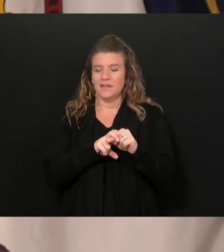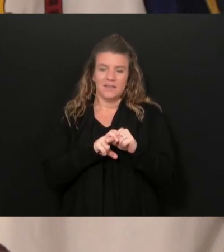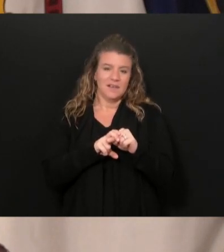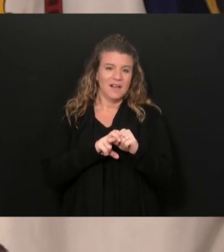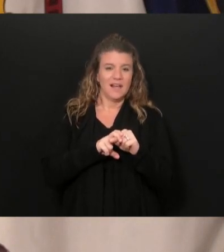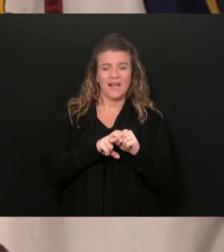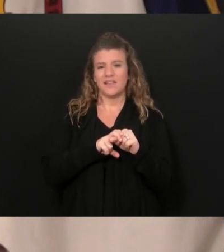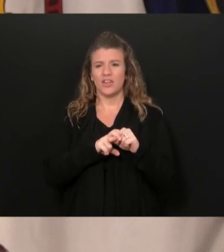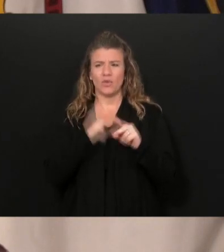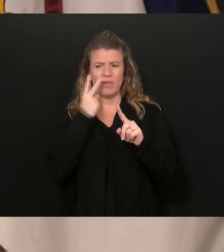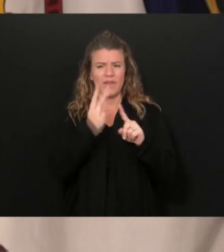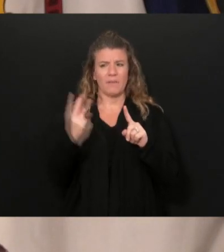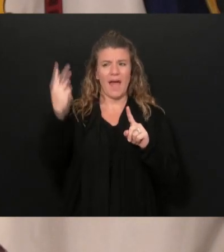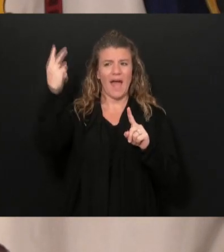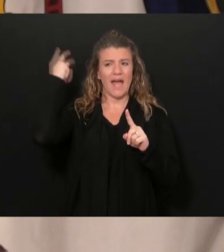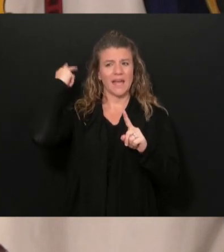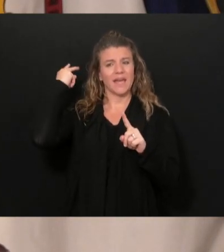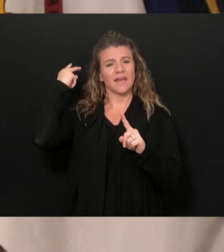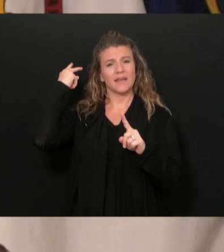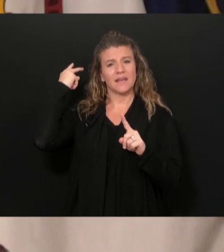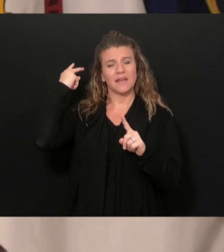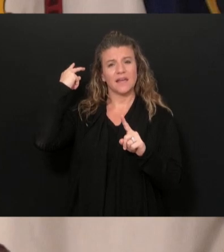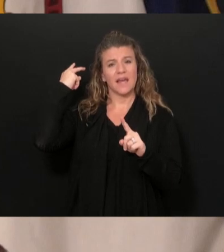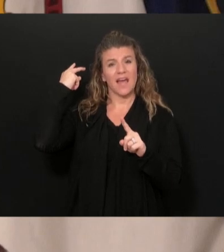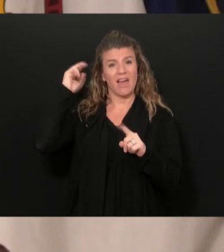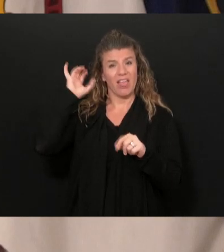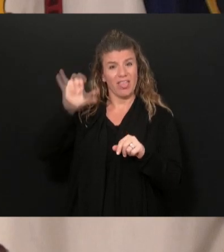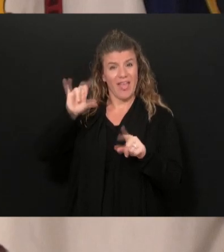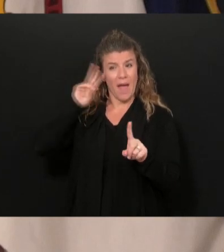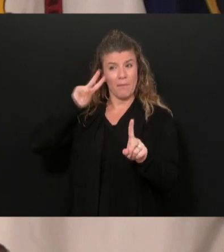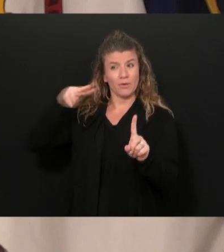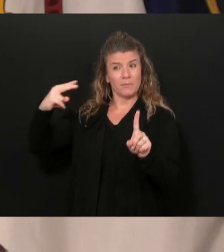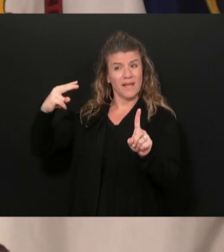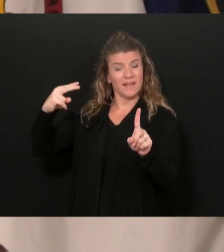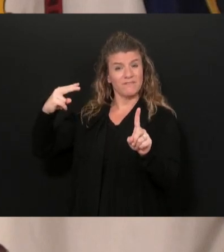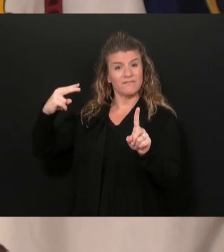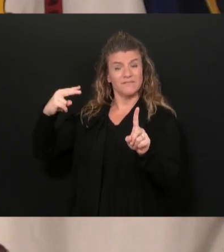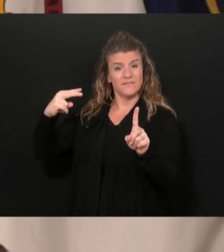think back. And from the standpoint of,